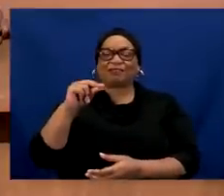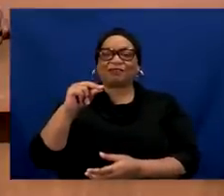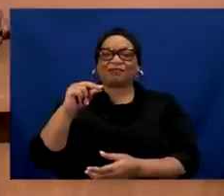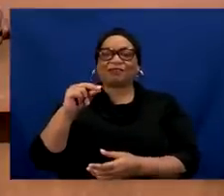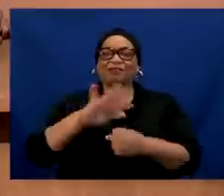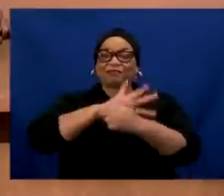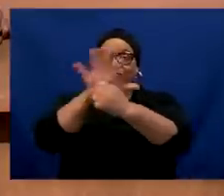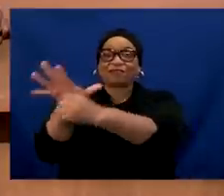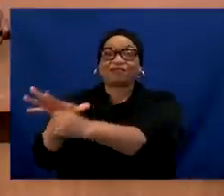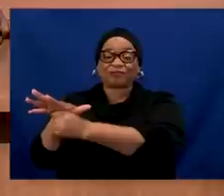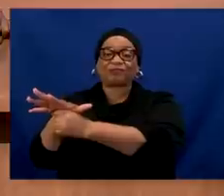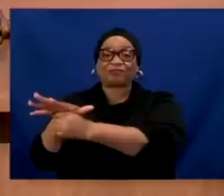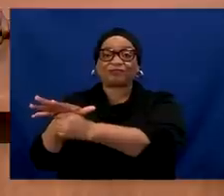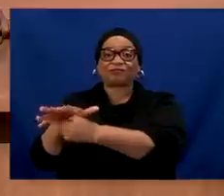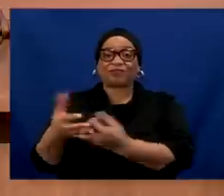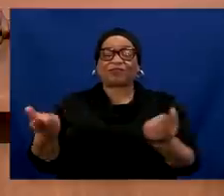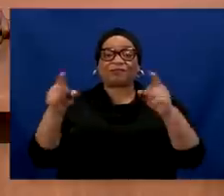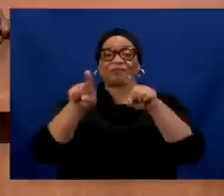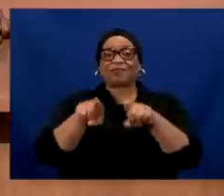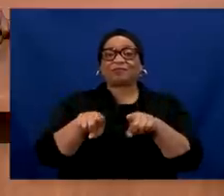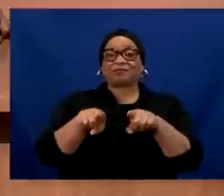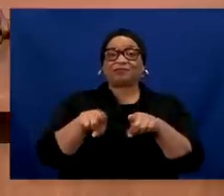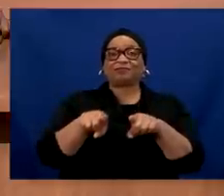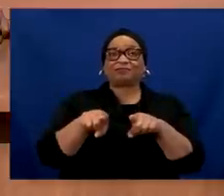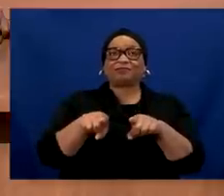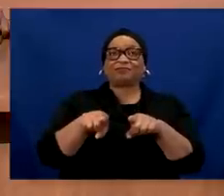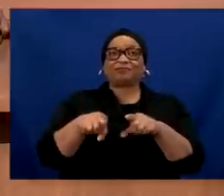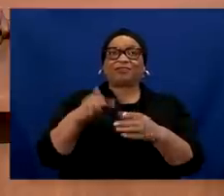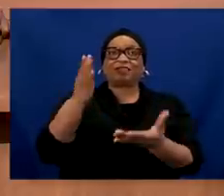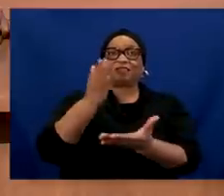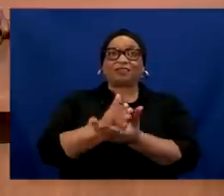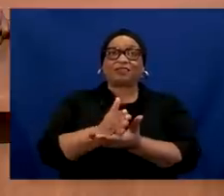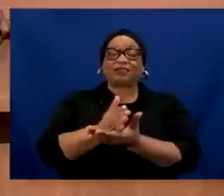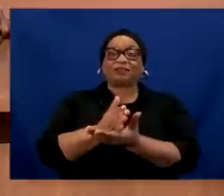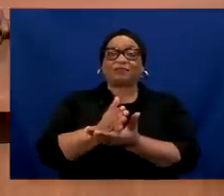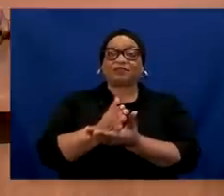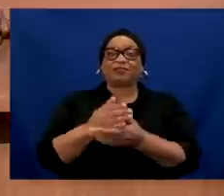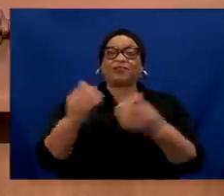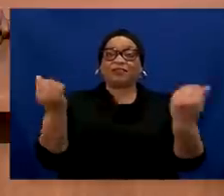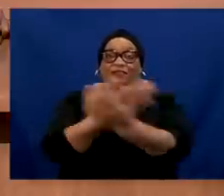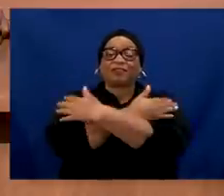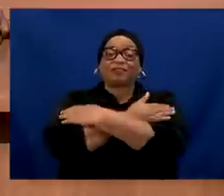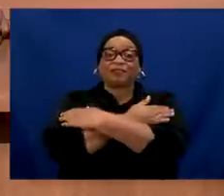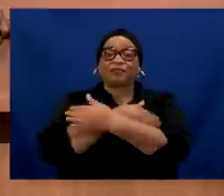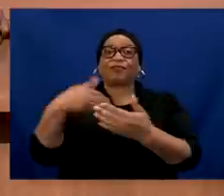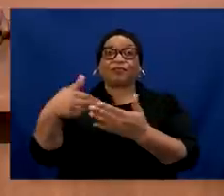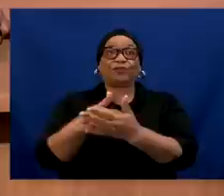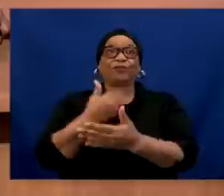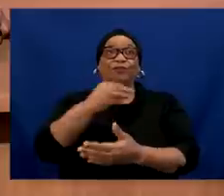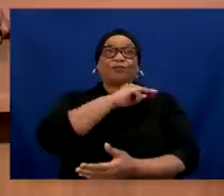virus in the land. Okay, I got you. So they stopped me from hugging new members.